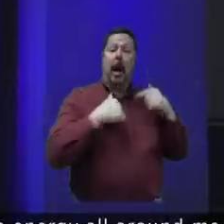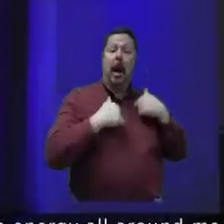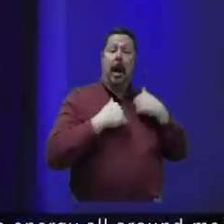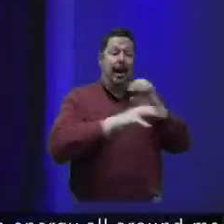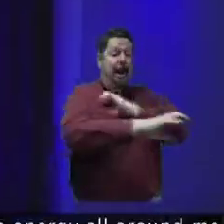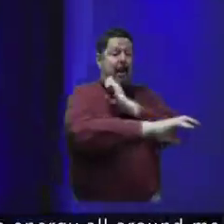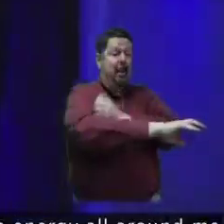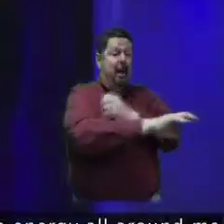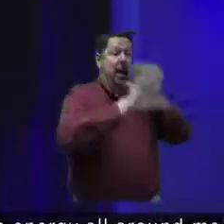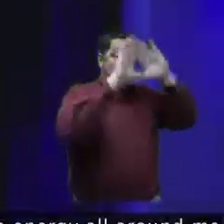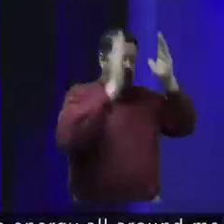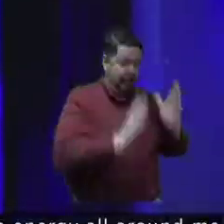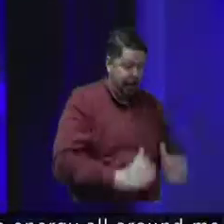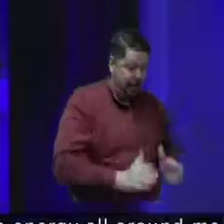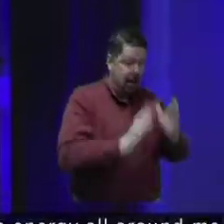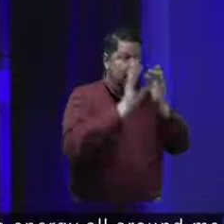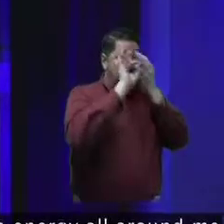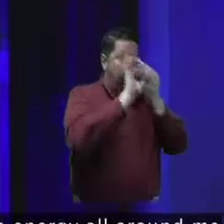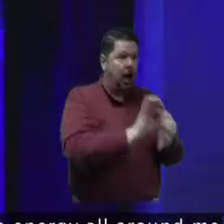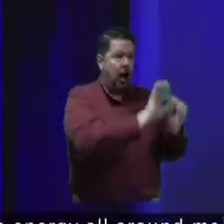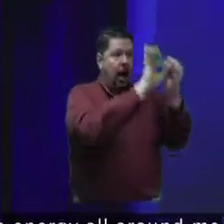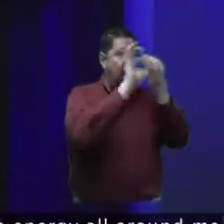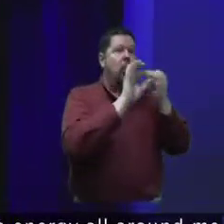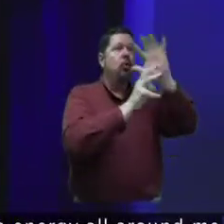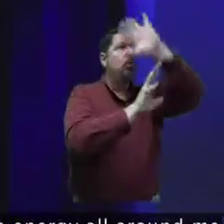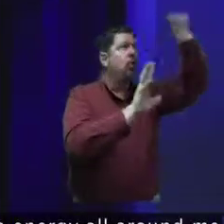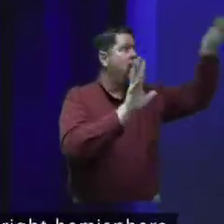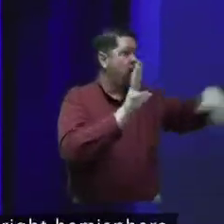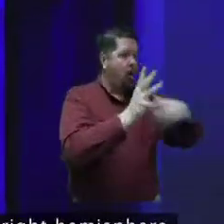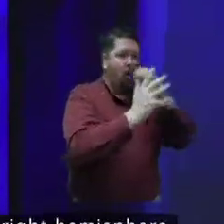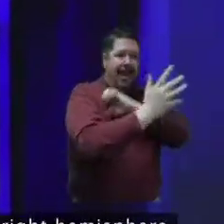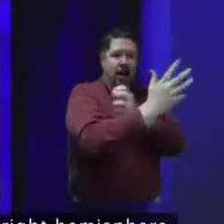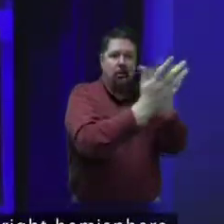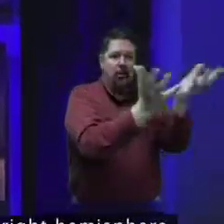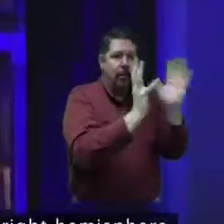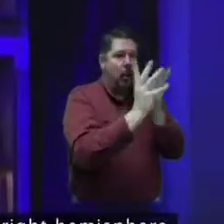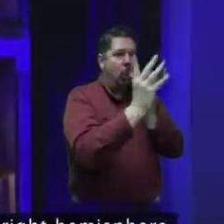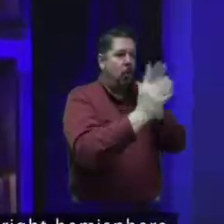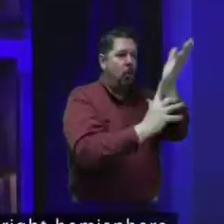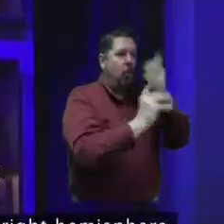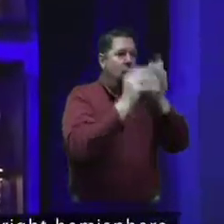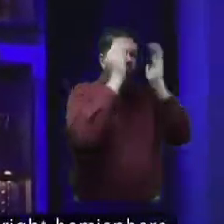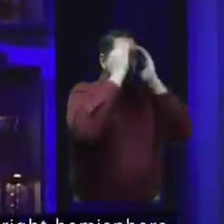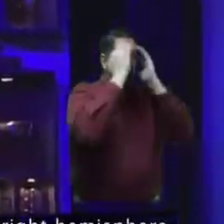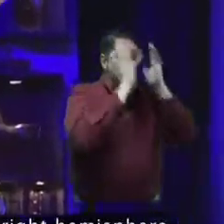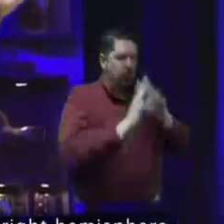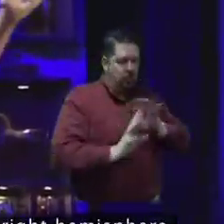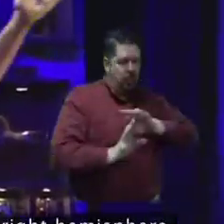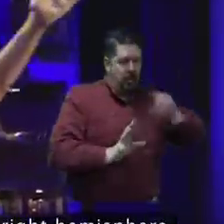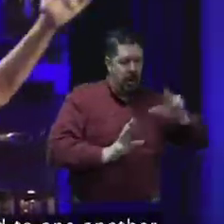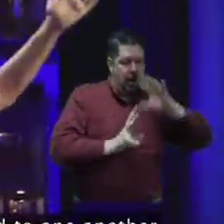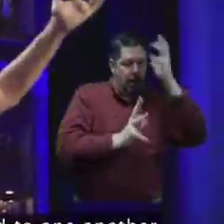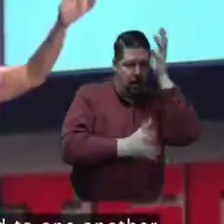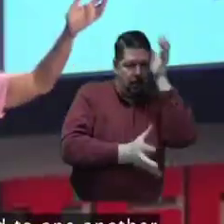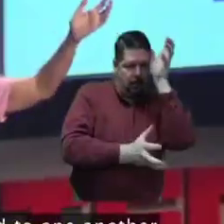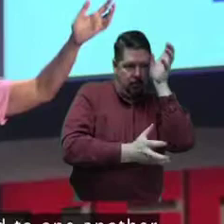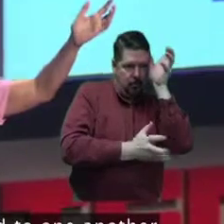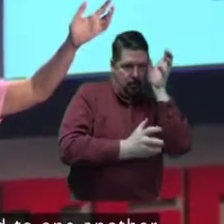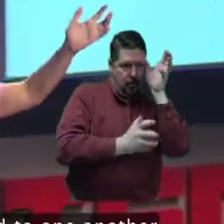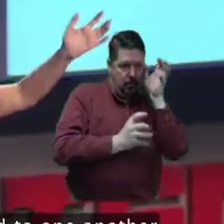energy being connected to the energy all around me through the consciousness of my right